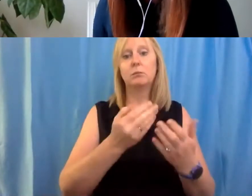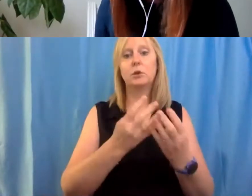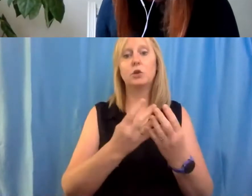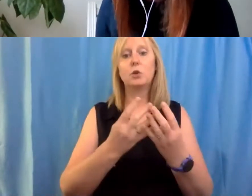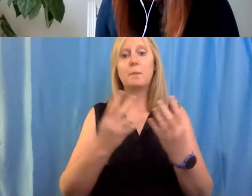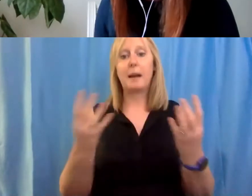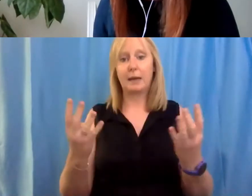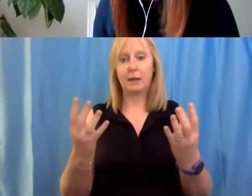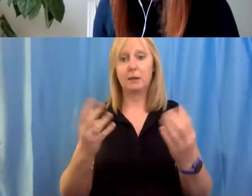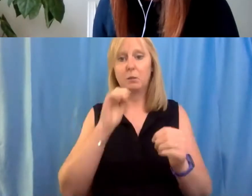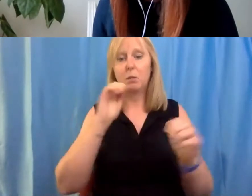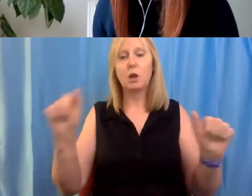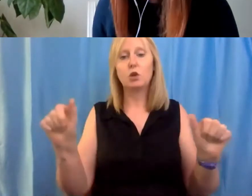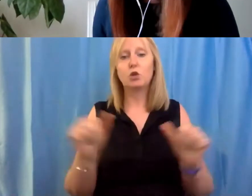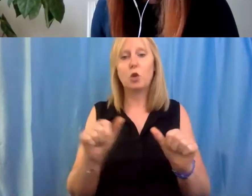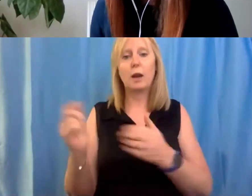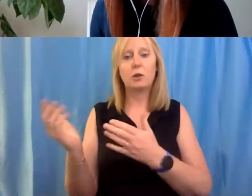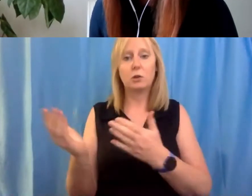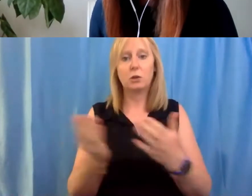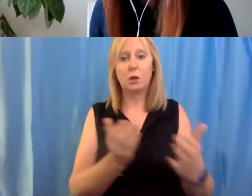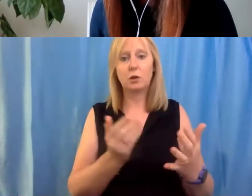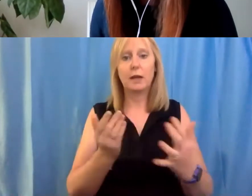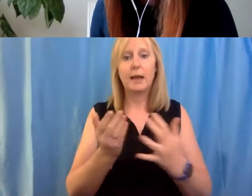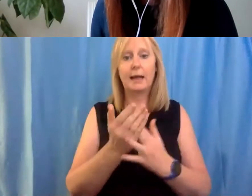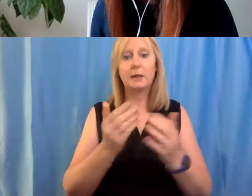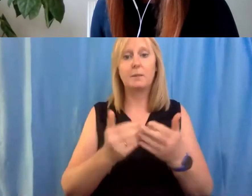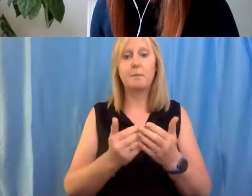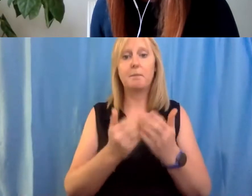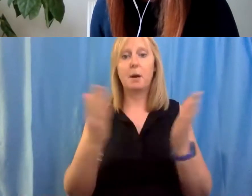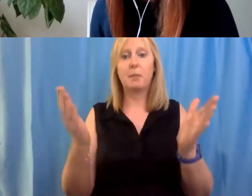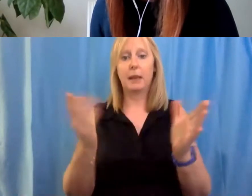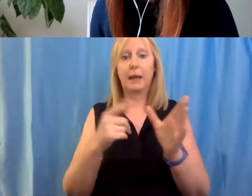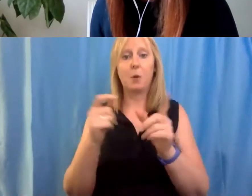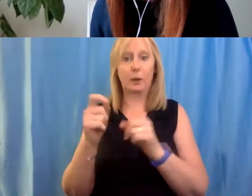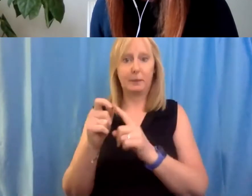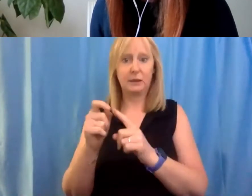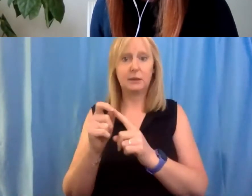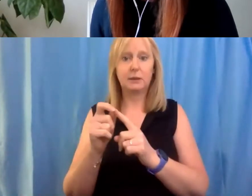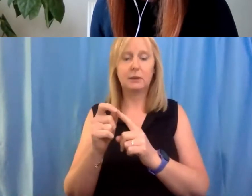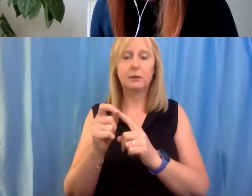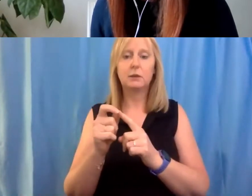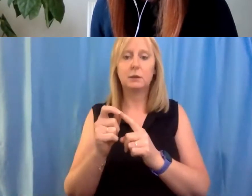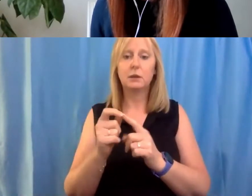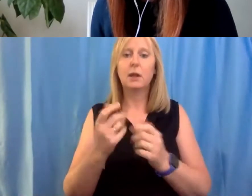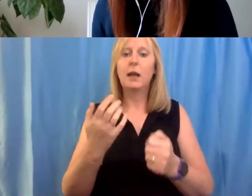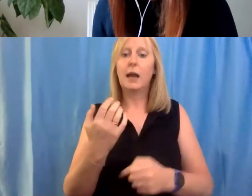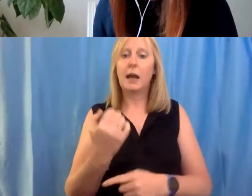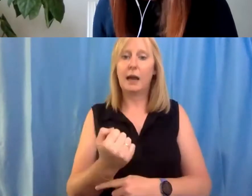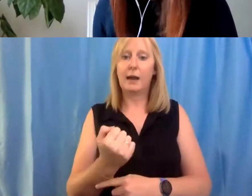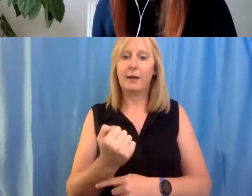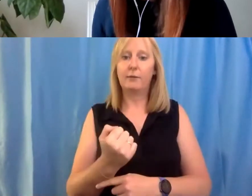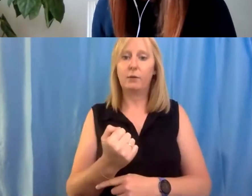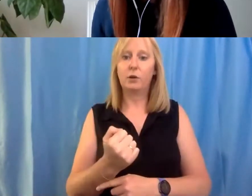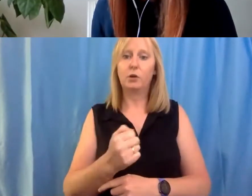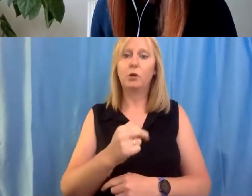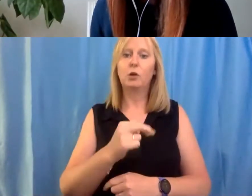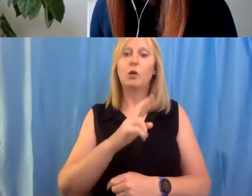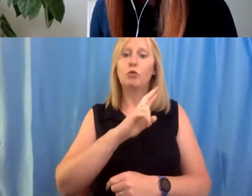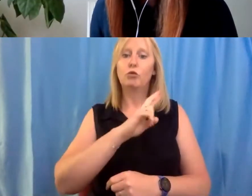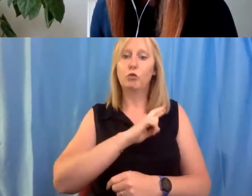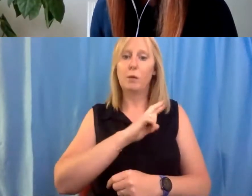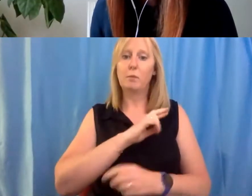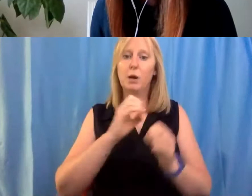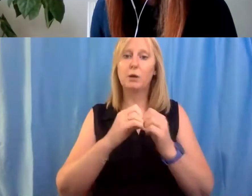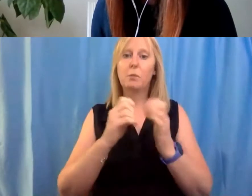short introduction to accessing public appointments. We're joined today by Robert Boyter from the Public